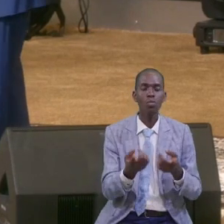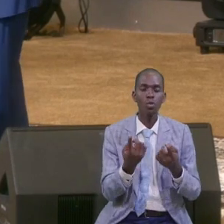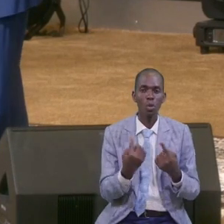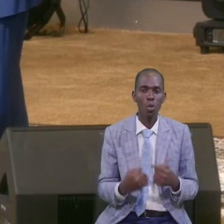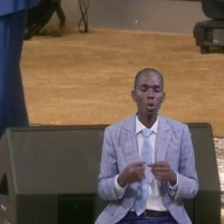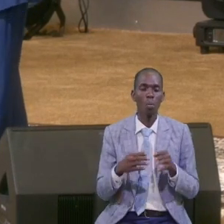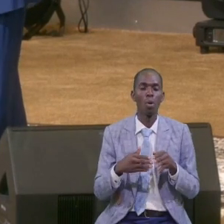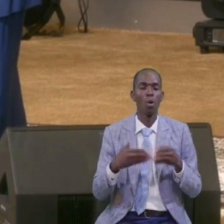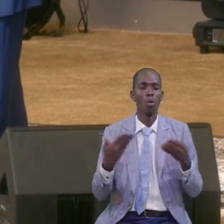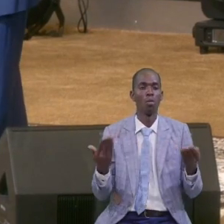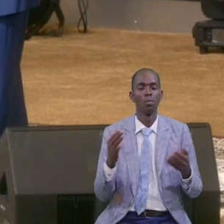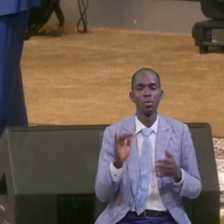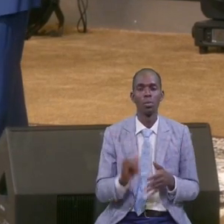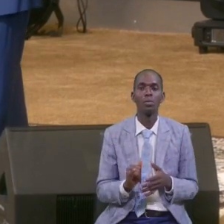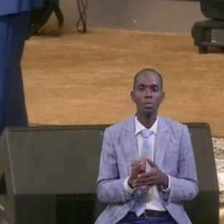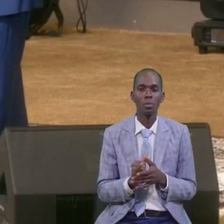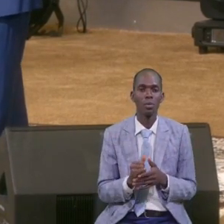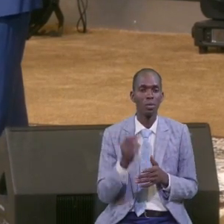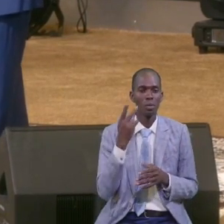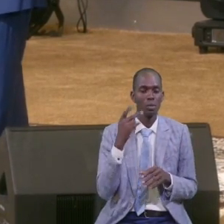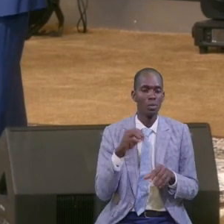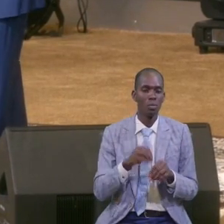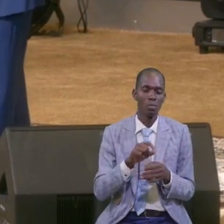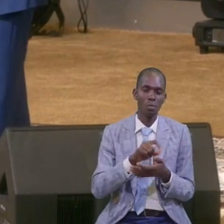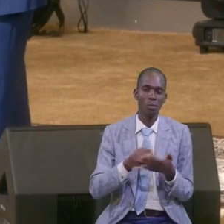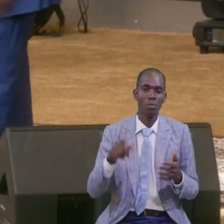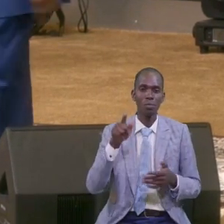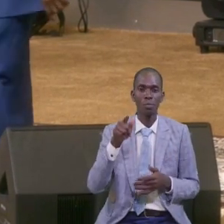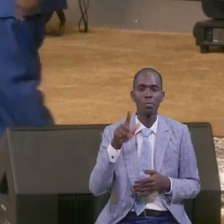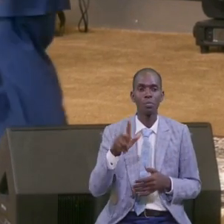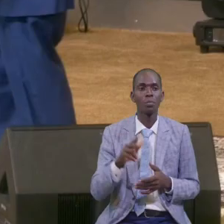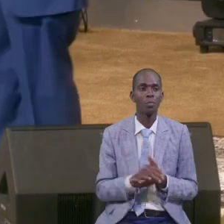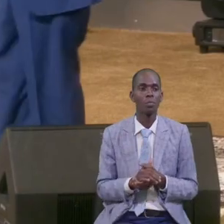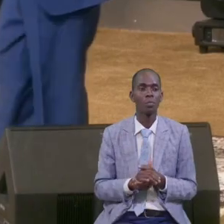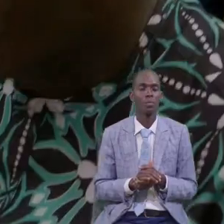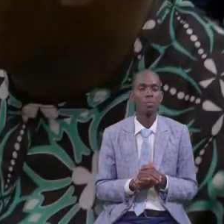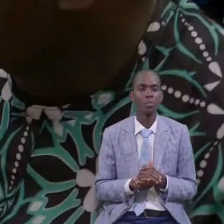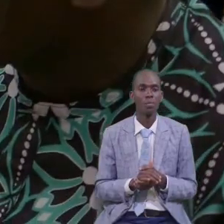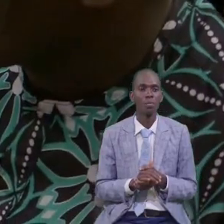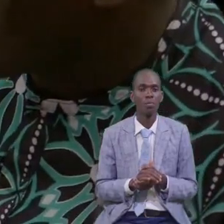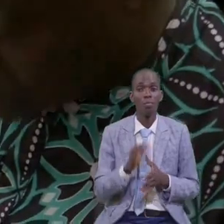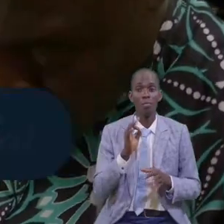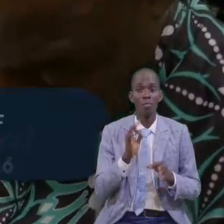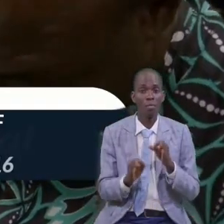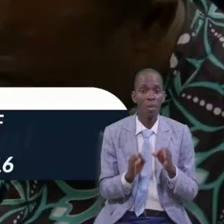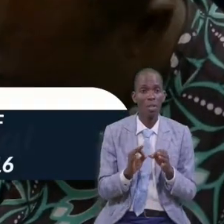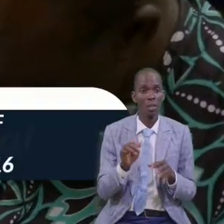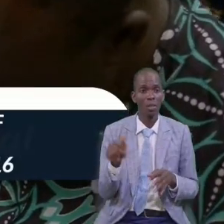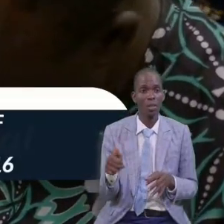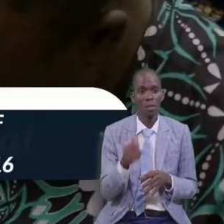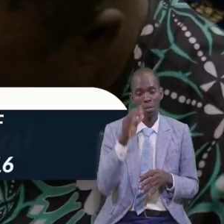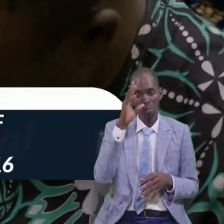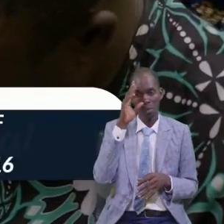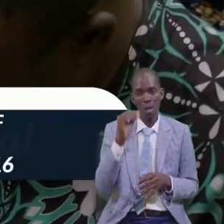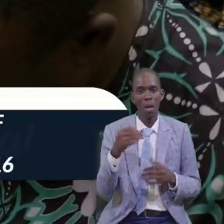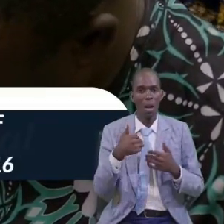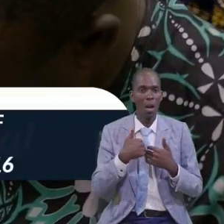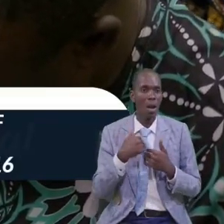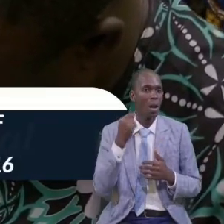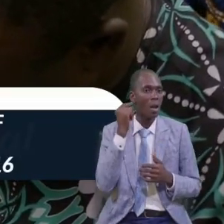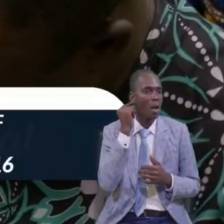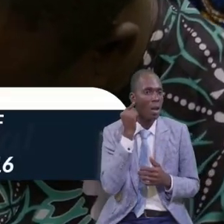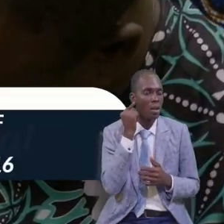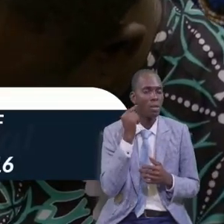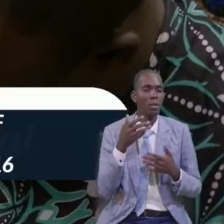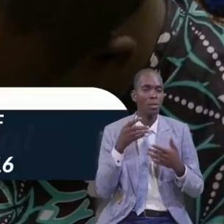it should come abroad. Look at verse 23. In verse 23, if any man have ears